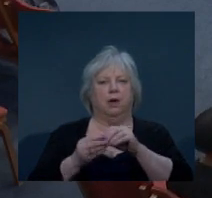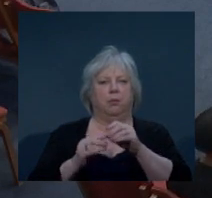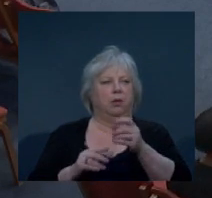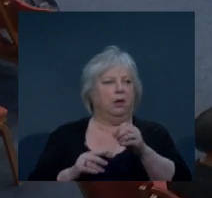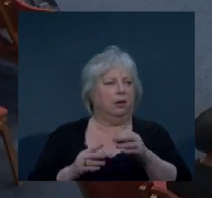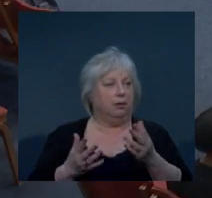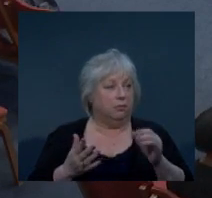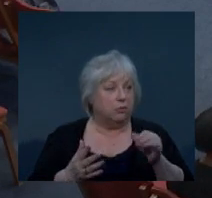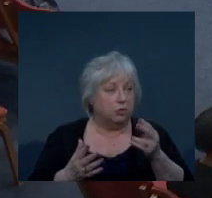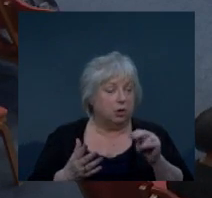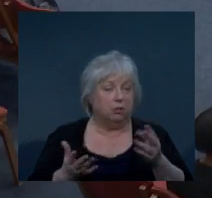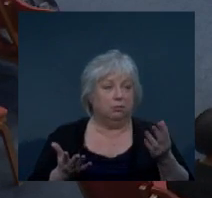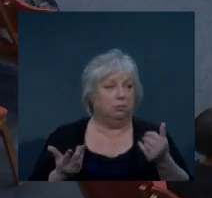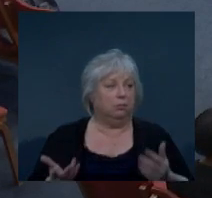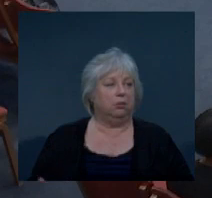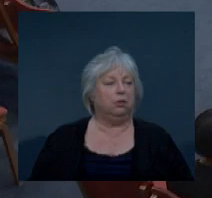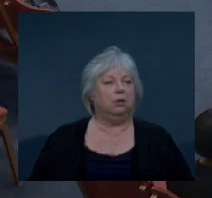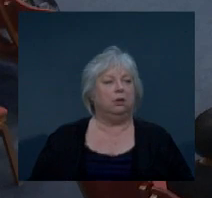John.